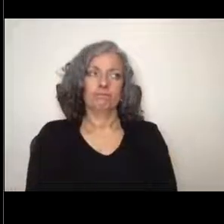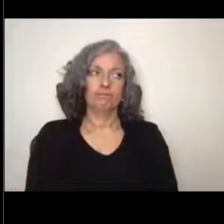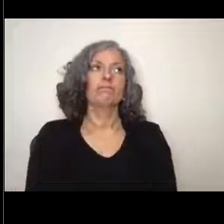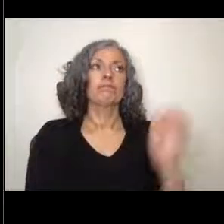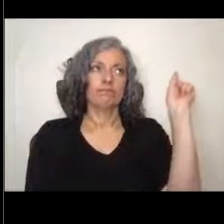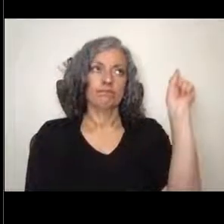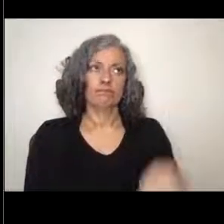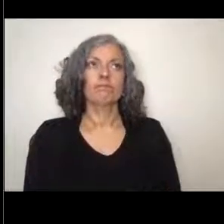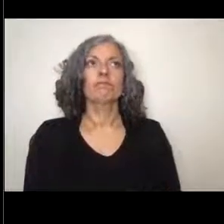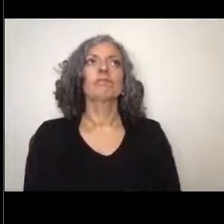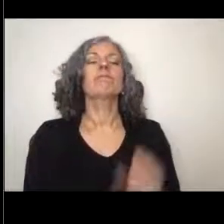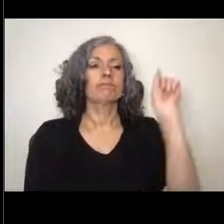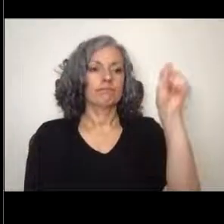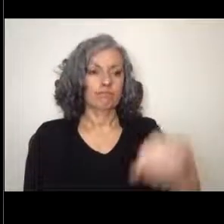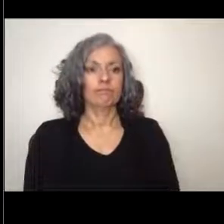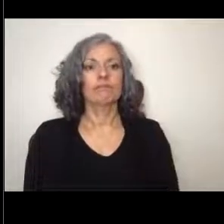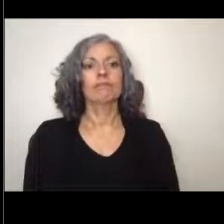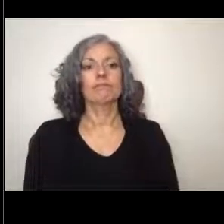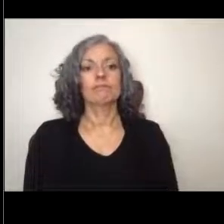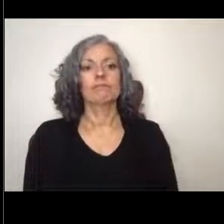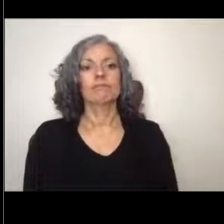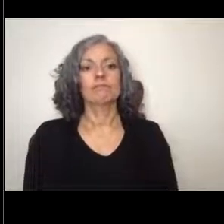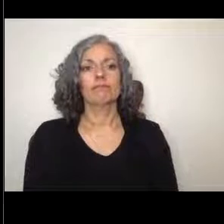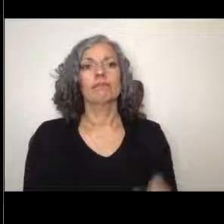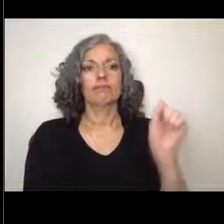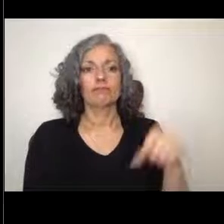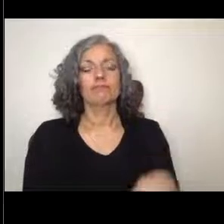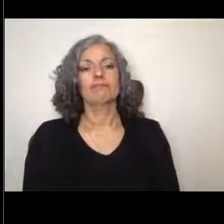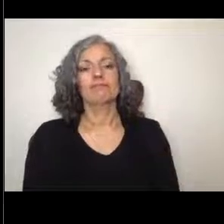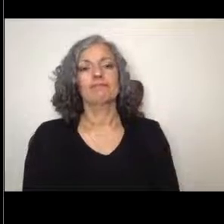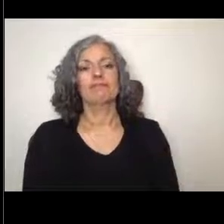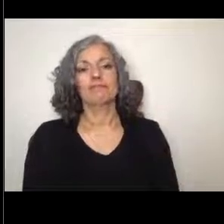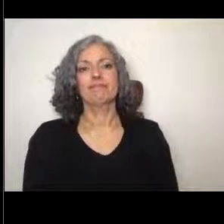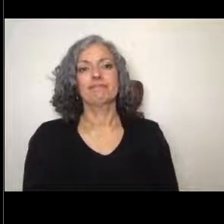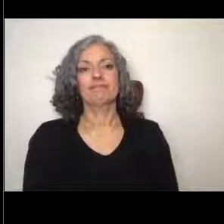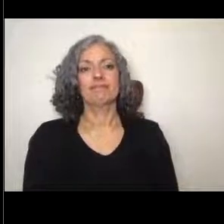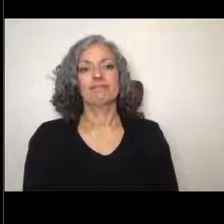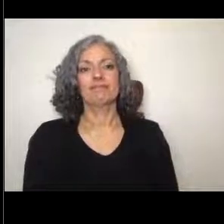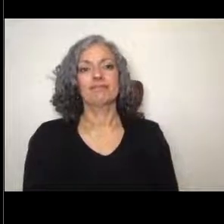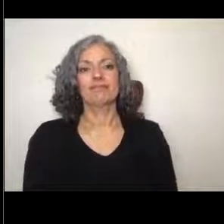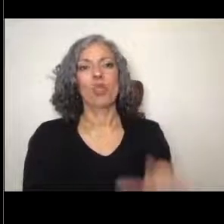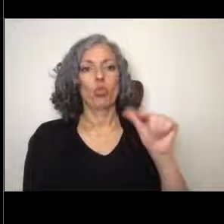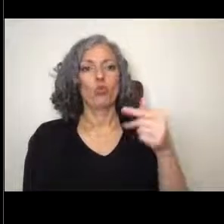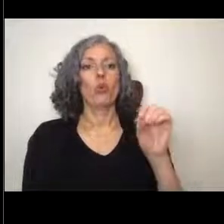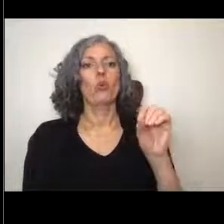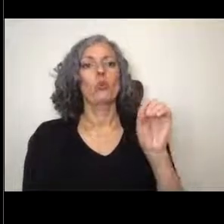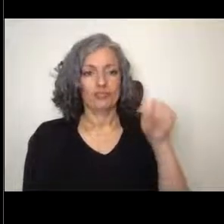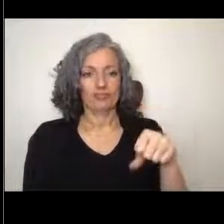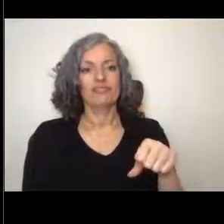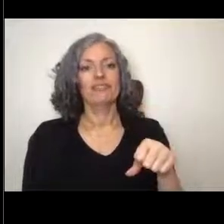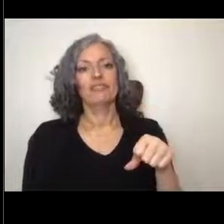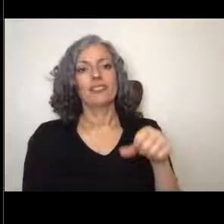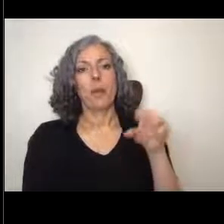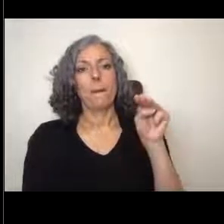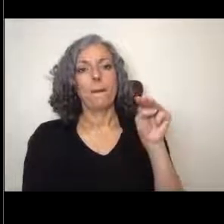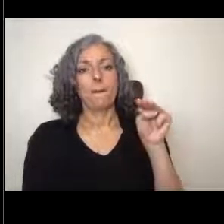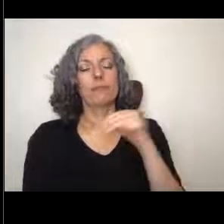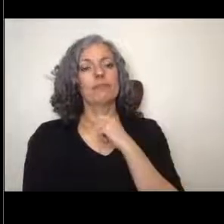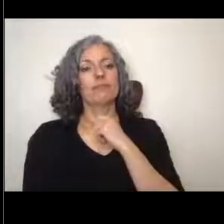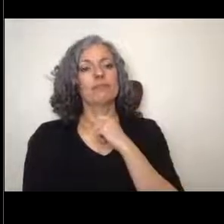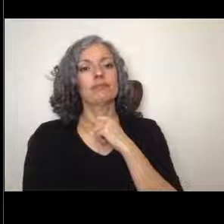Grisby. Vice Chair Guardino. Aye. Commissioner Lugo. Commissioner Martinez,